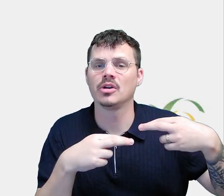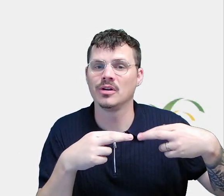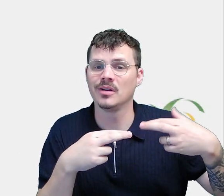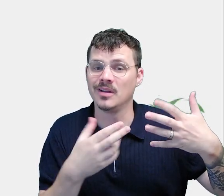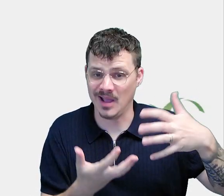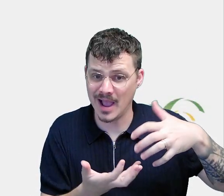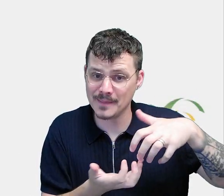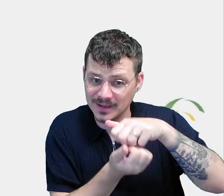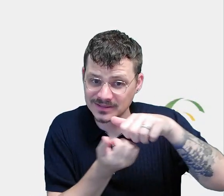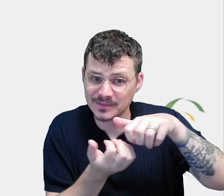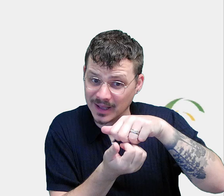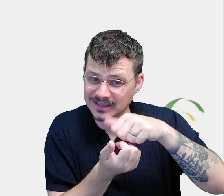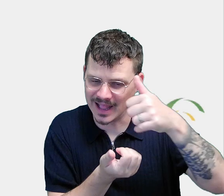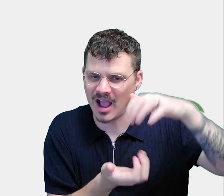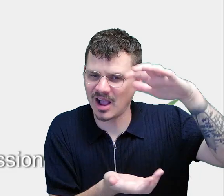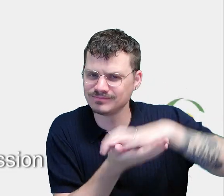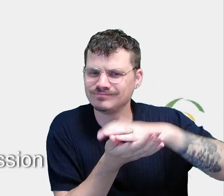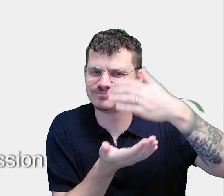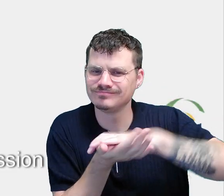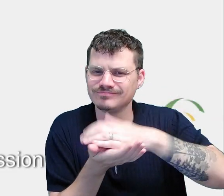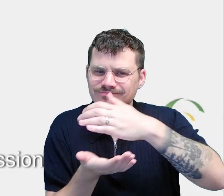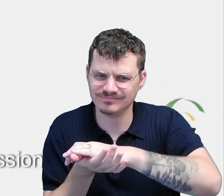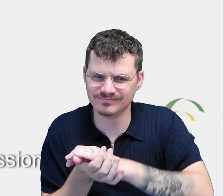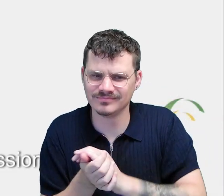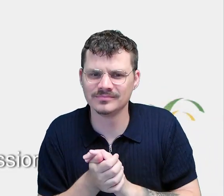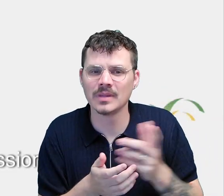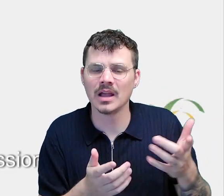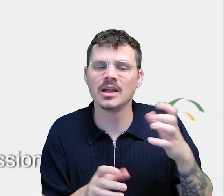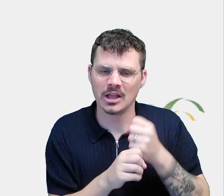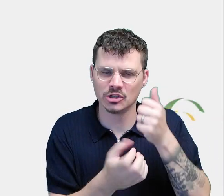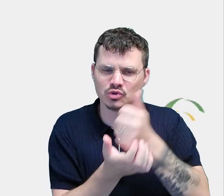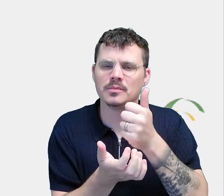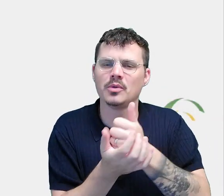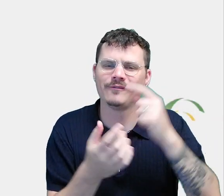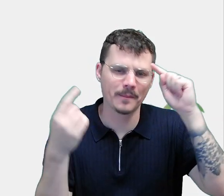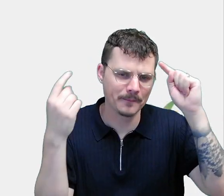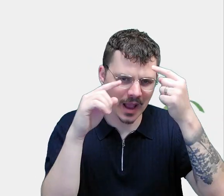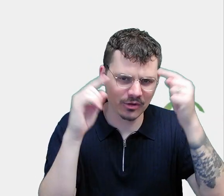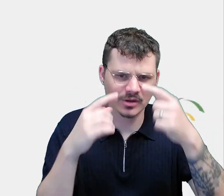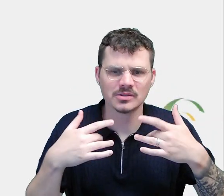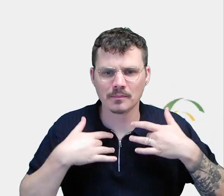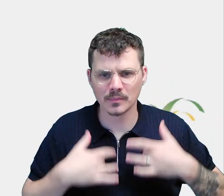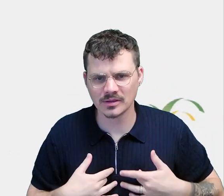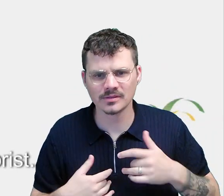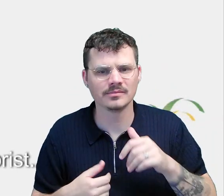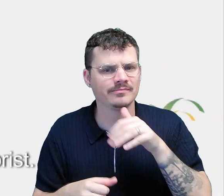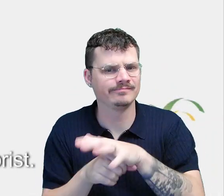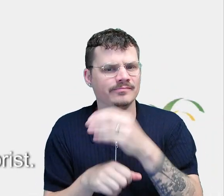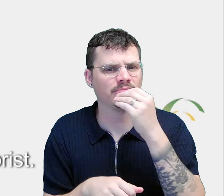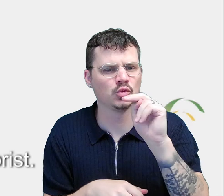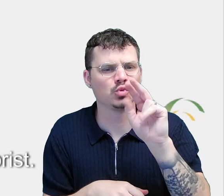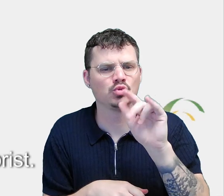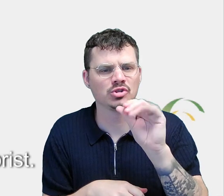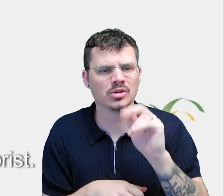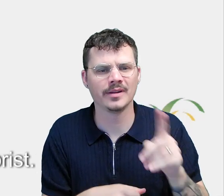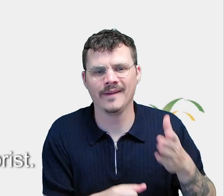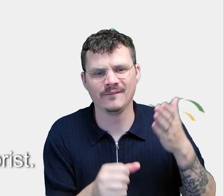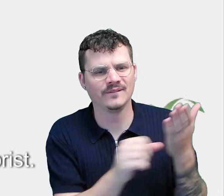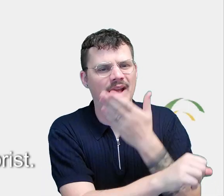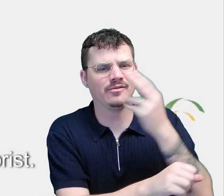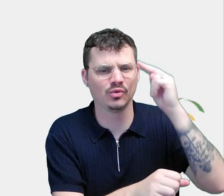busting stuff up. Got treatment of migraines and depression and malnutrition. Fired the neurologist